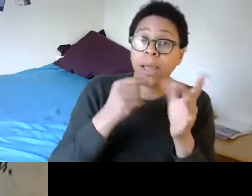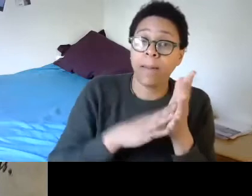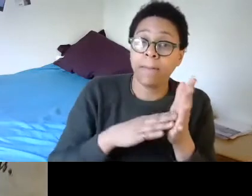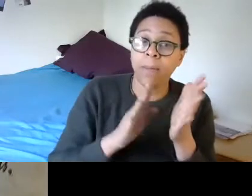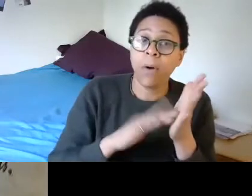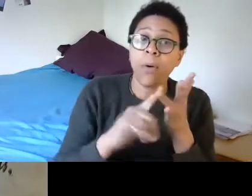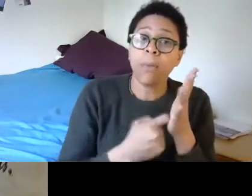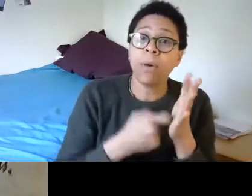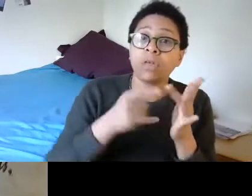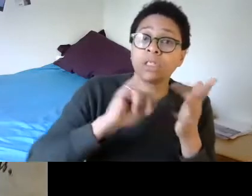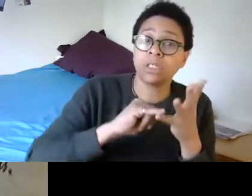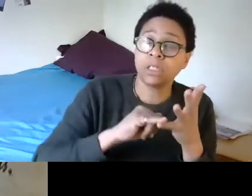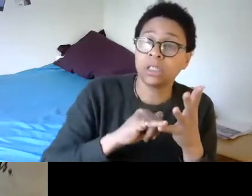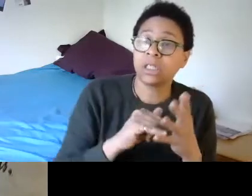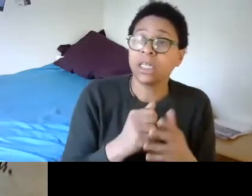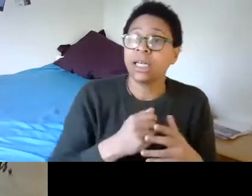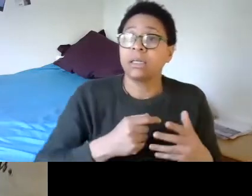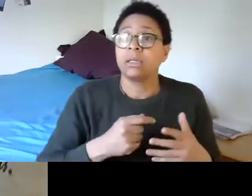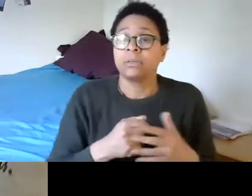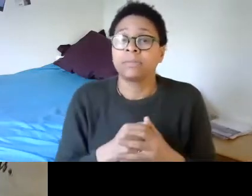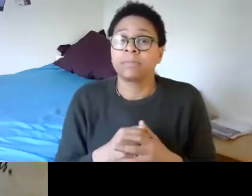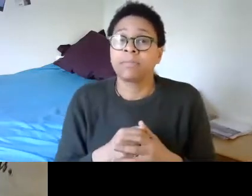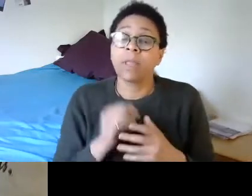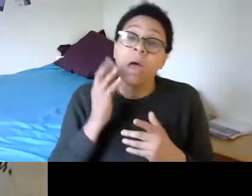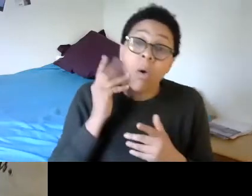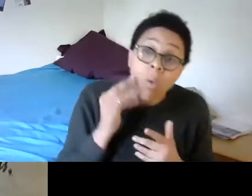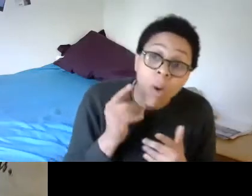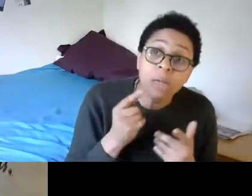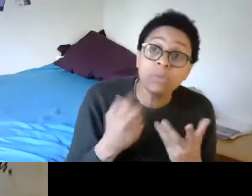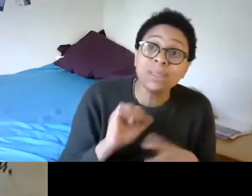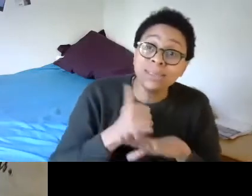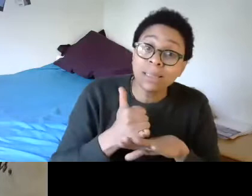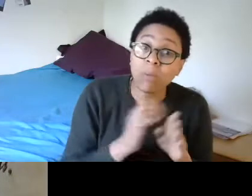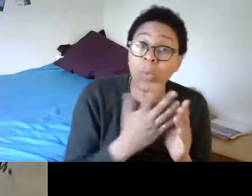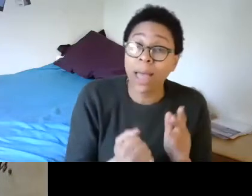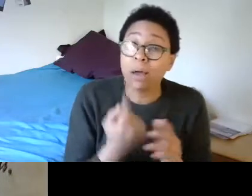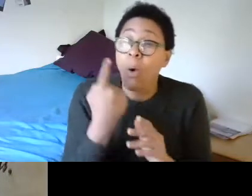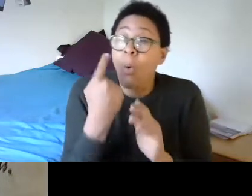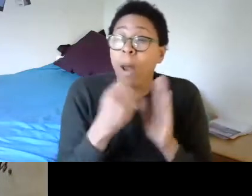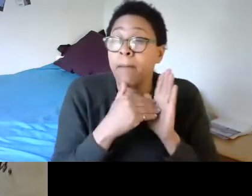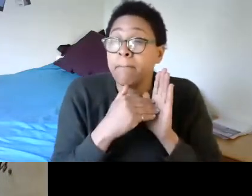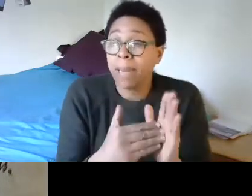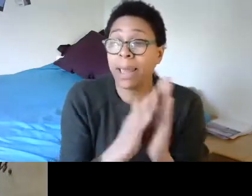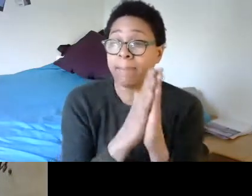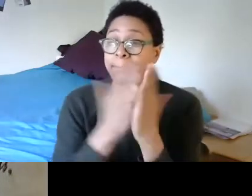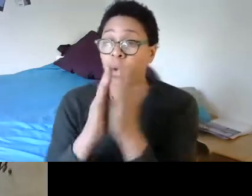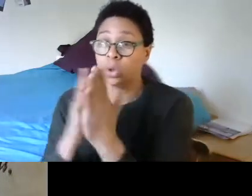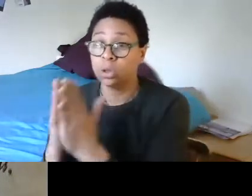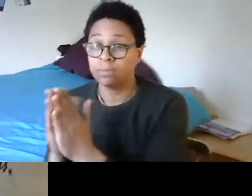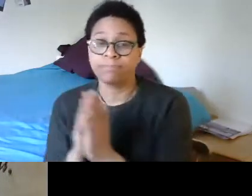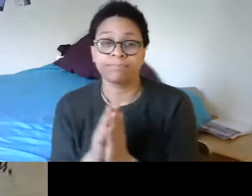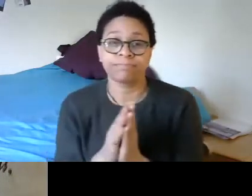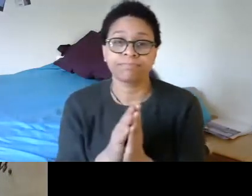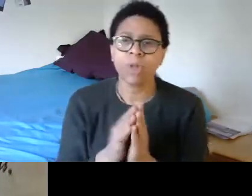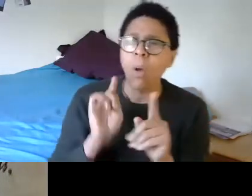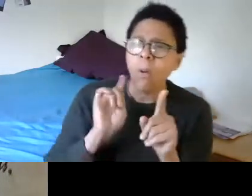in 1936, the Library Museum was rumoured to hold over 1 million items. While the majority of museum